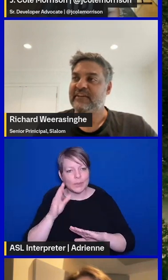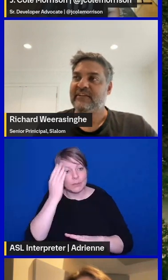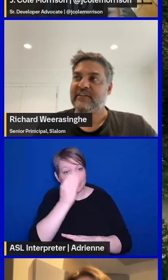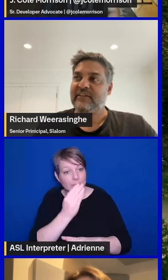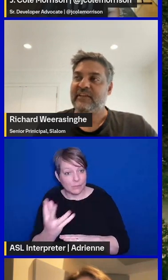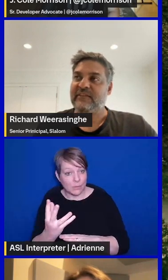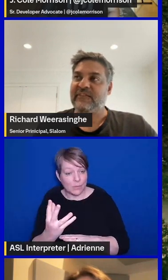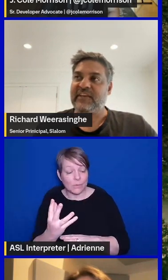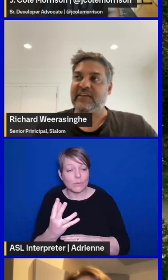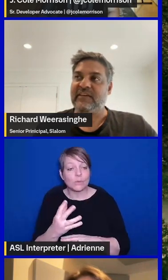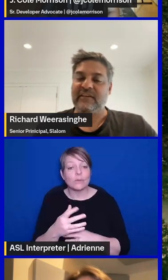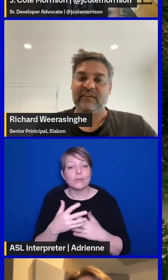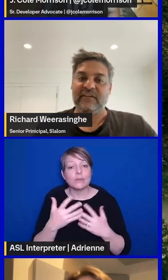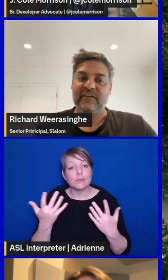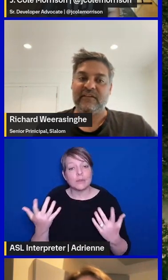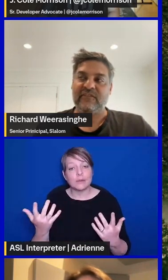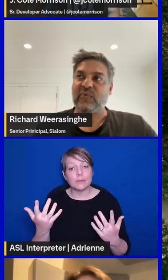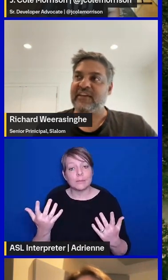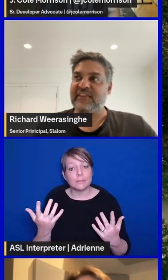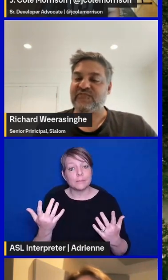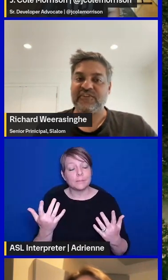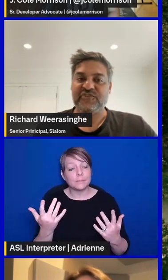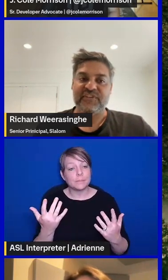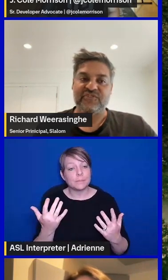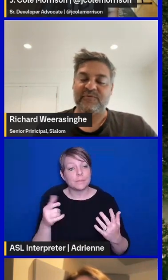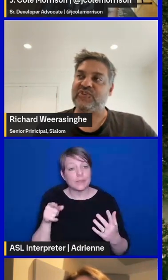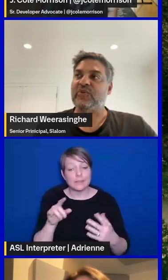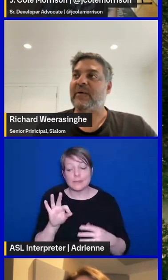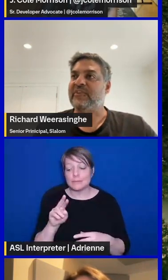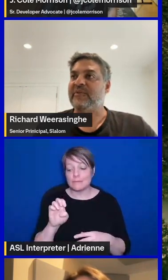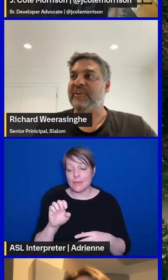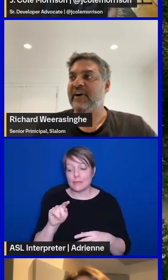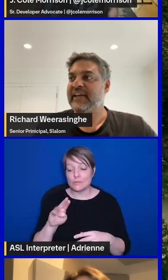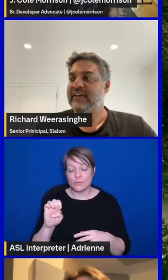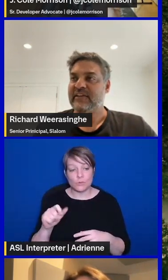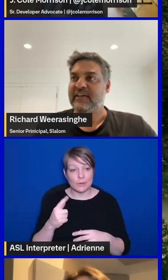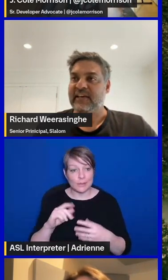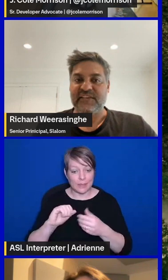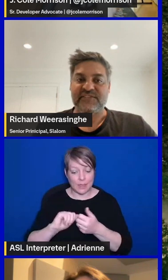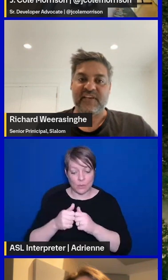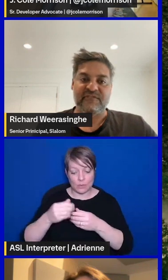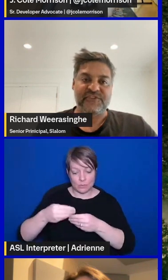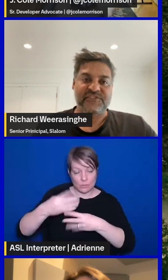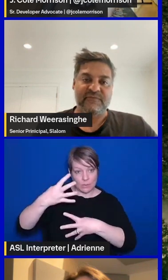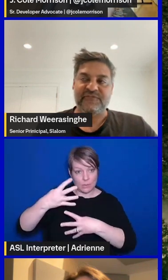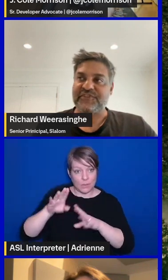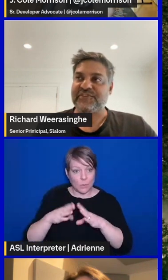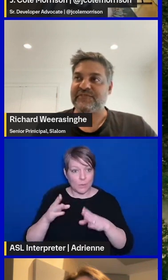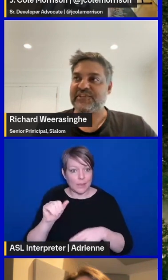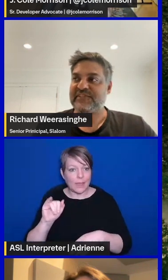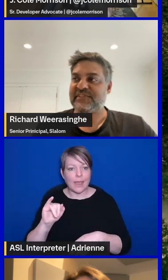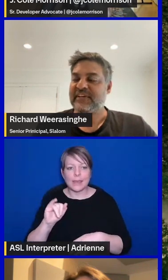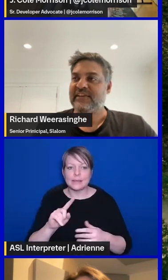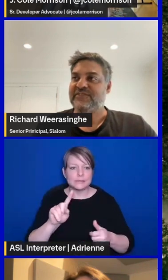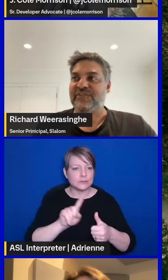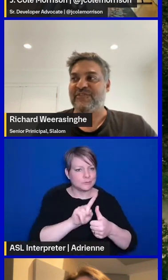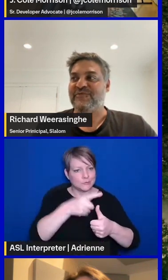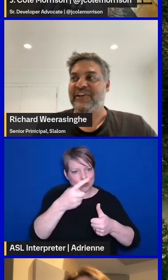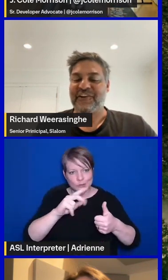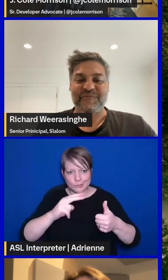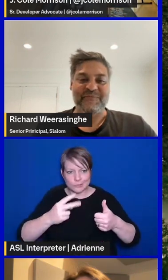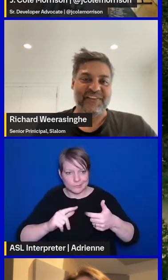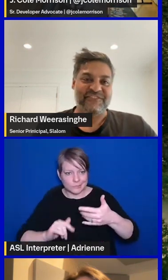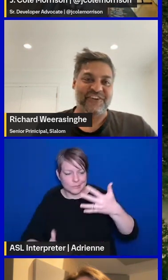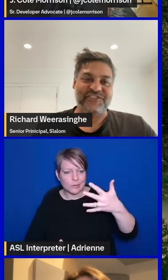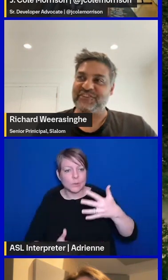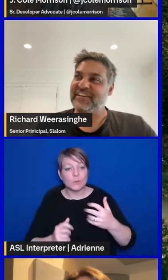noting, the way these fine-tuning jobs queue up with OpenAI is a first come, first serve service. So if a